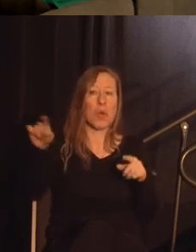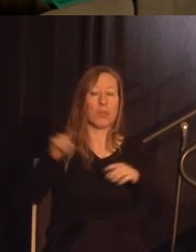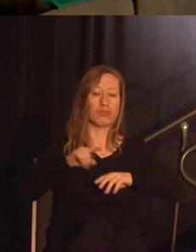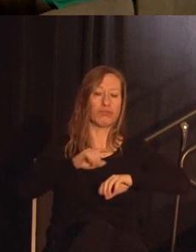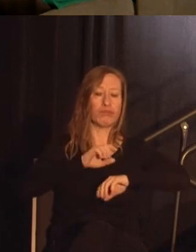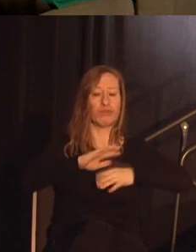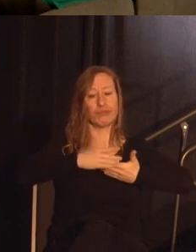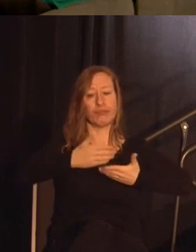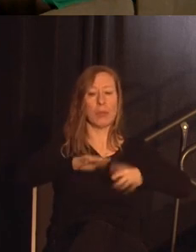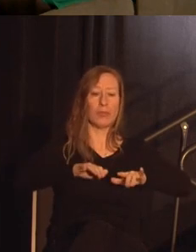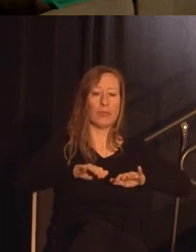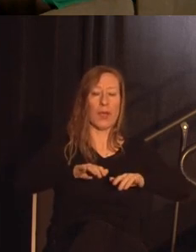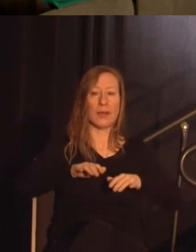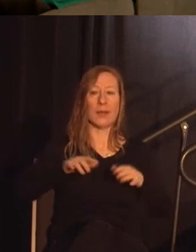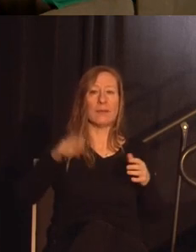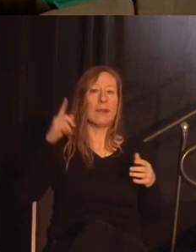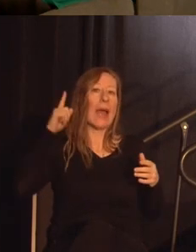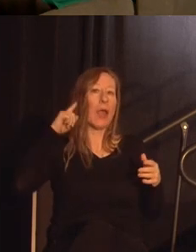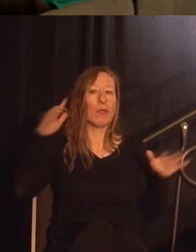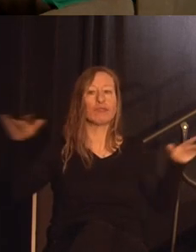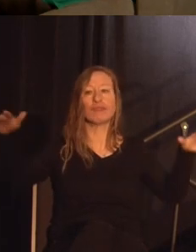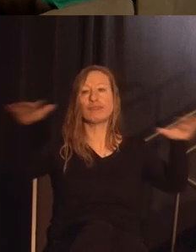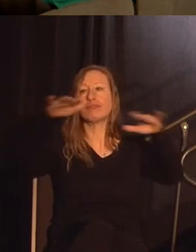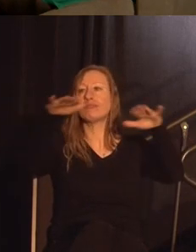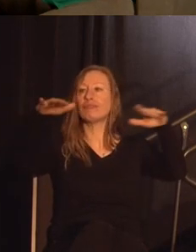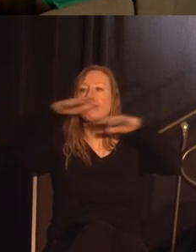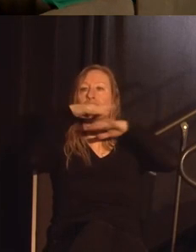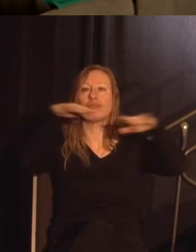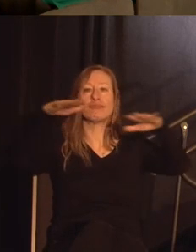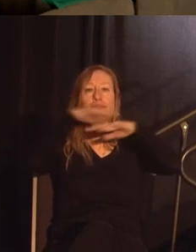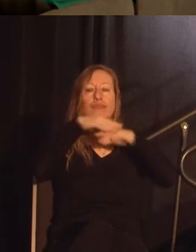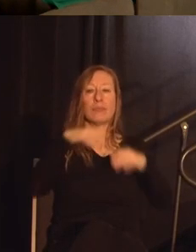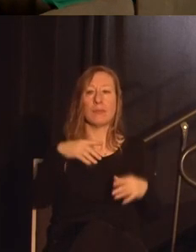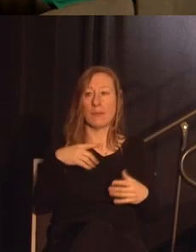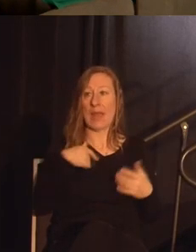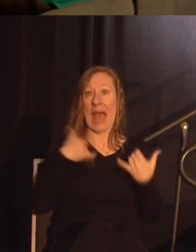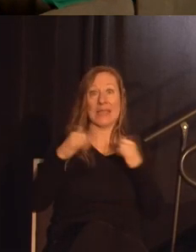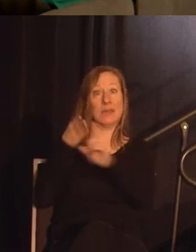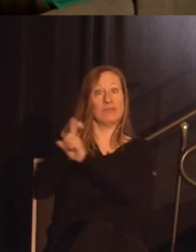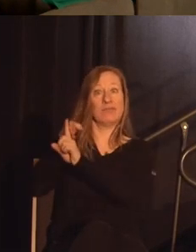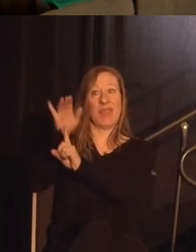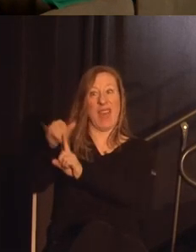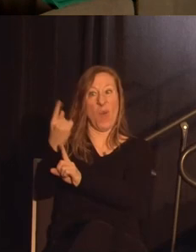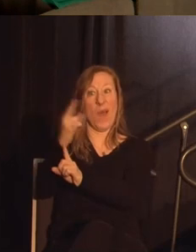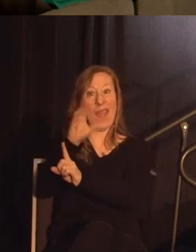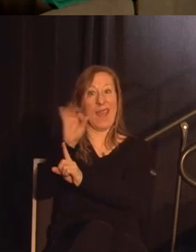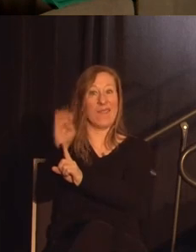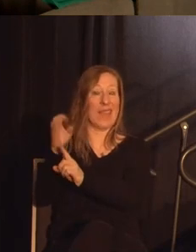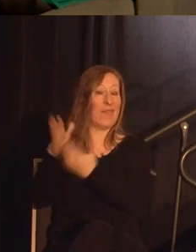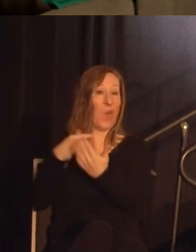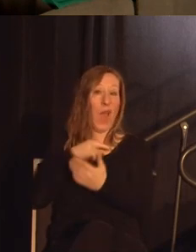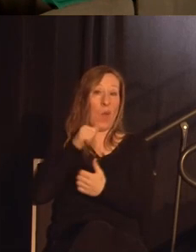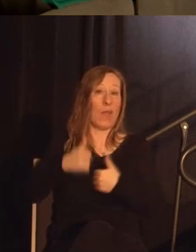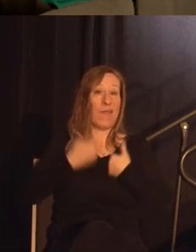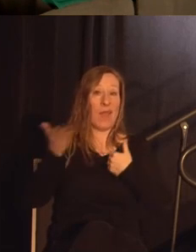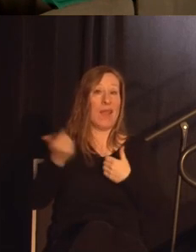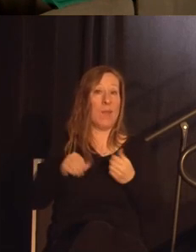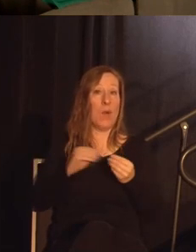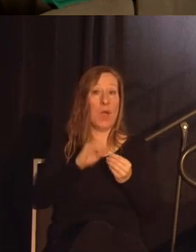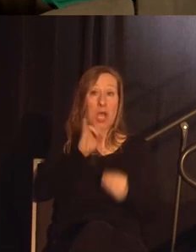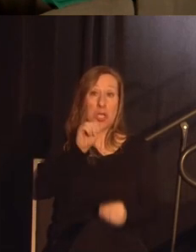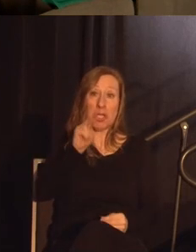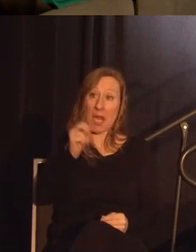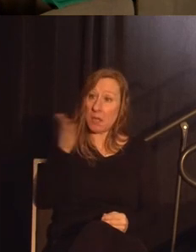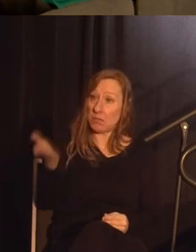though I don't live in that neighborhood anymore because we moved, but I drive across town and I go there. Yeah. Jane, how about you? I love this castle